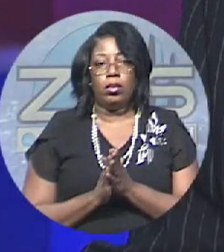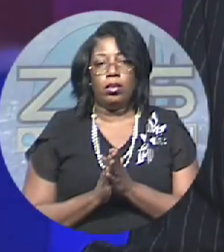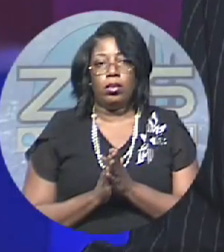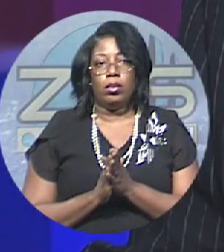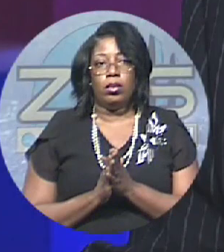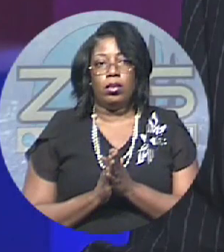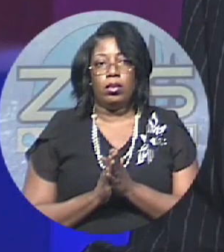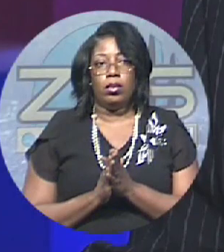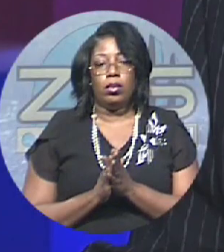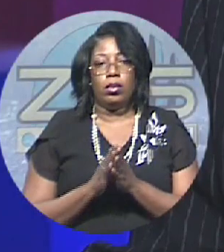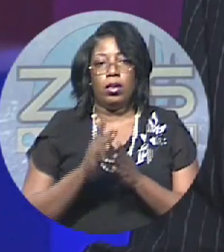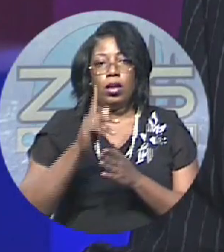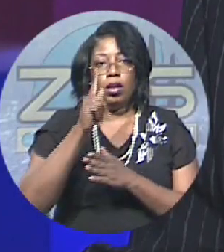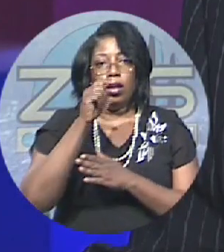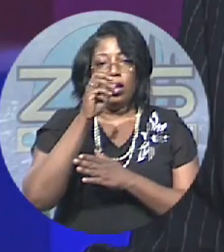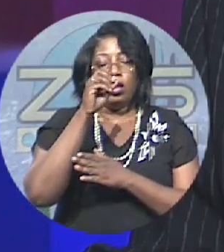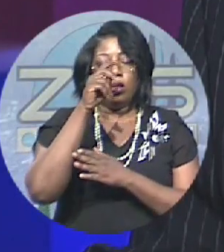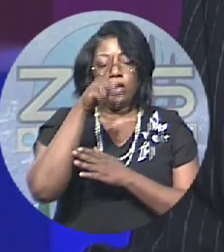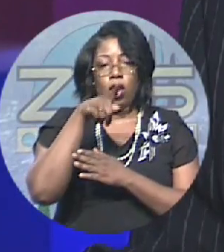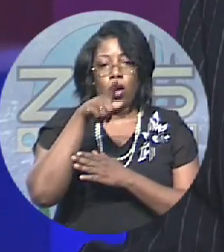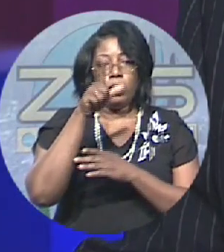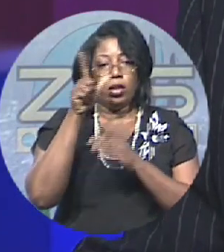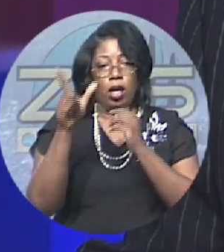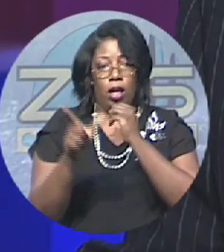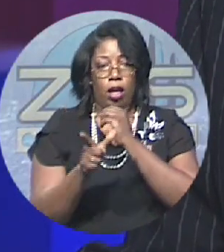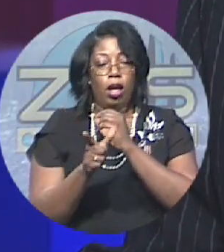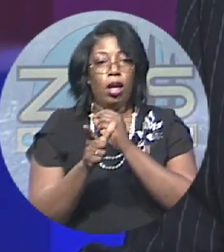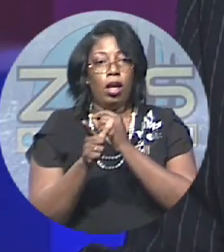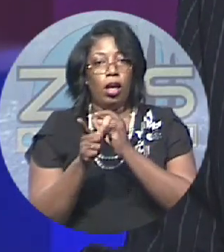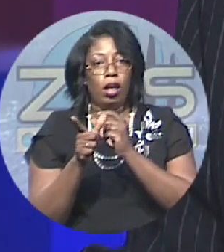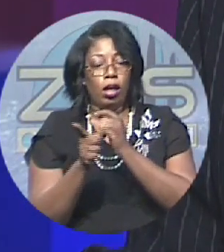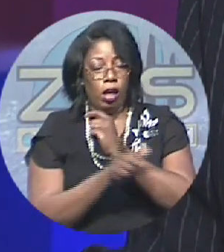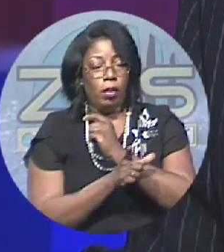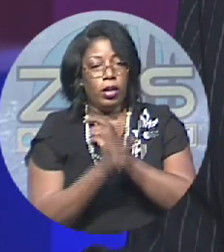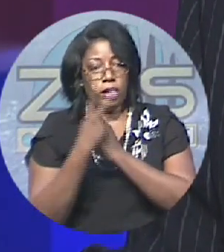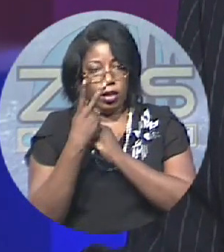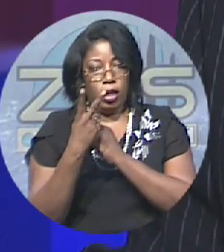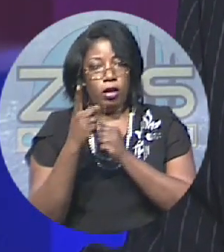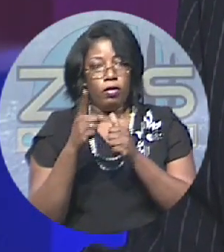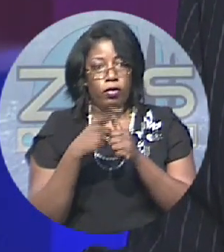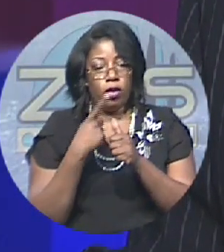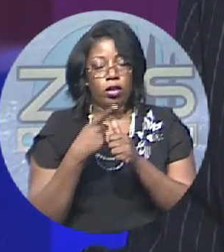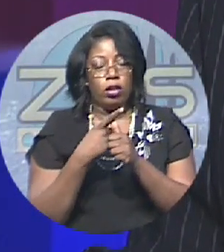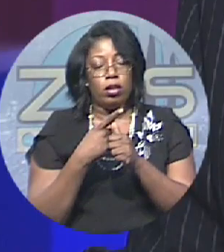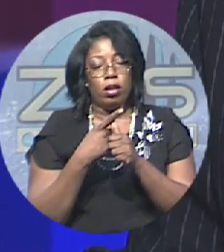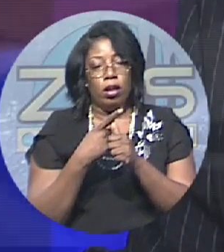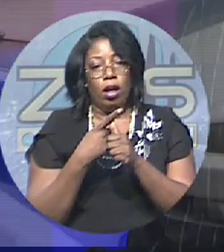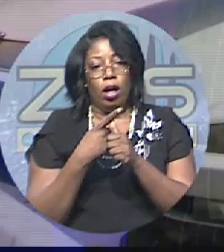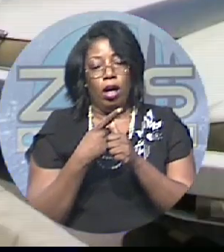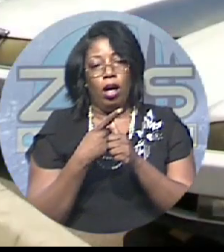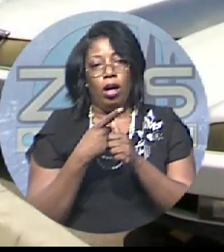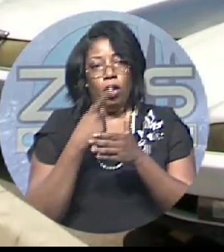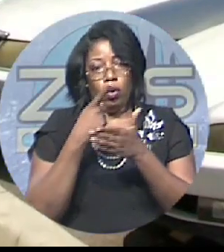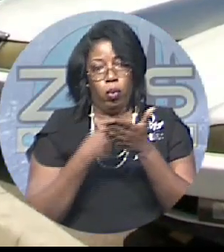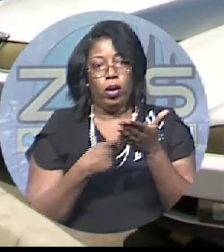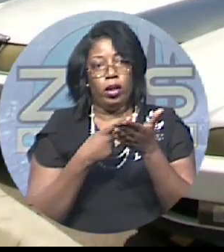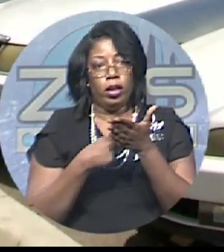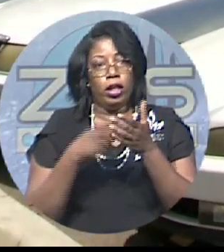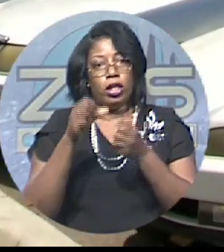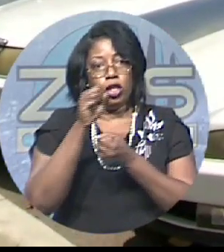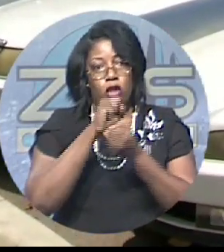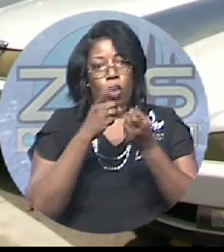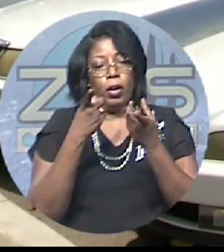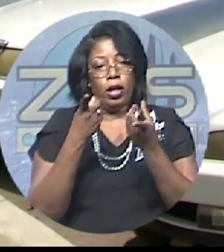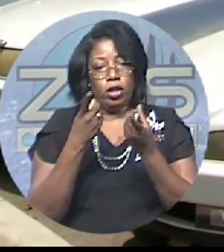Tops Lumber and Plumbing General Manager Mr. Raymond Collins says he has seen firsthand the impact that this storm has made in terms of